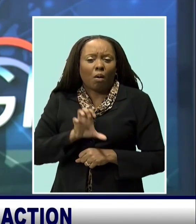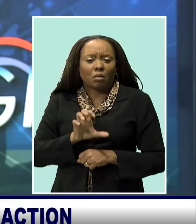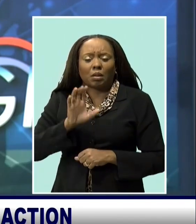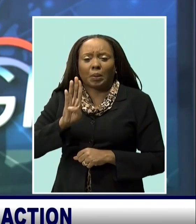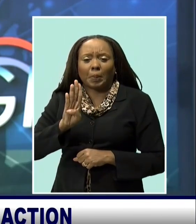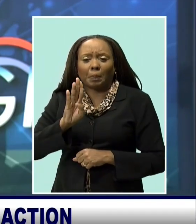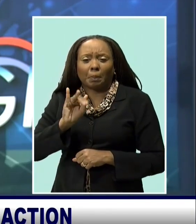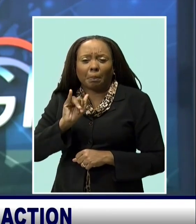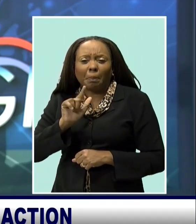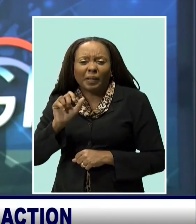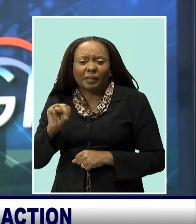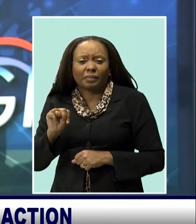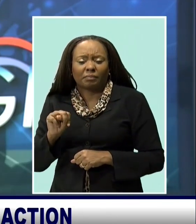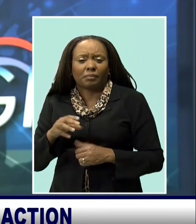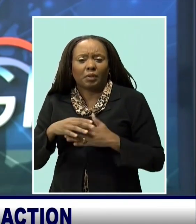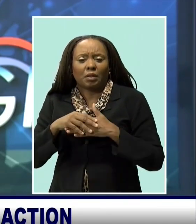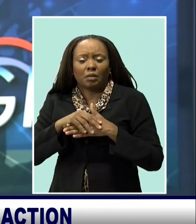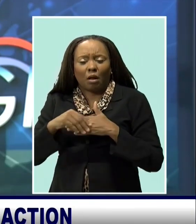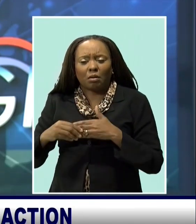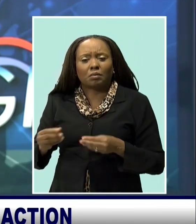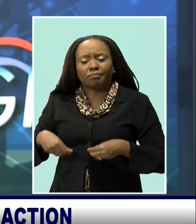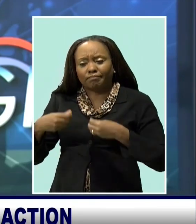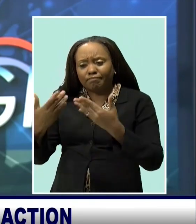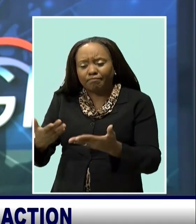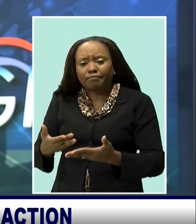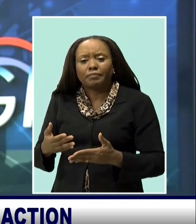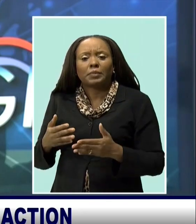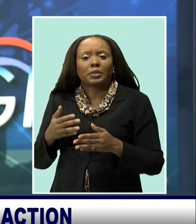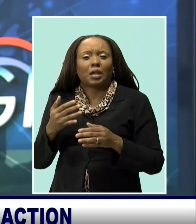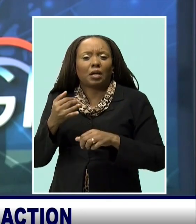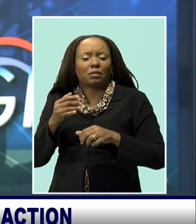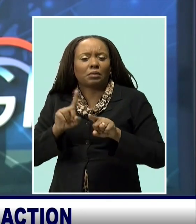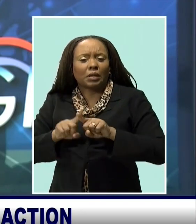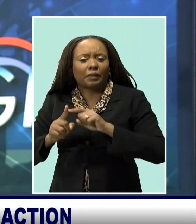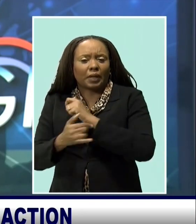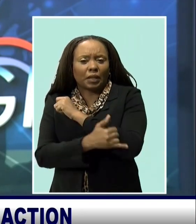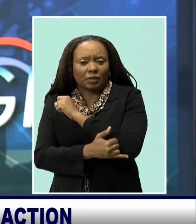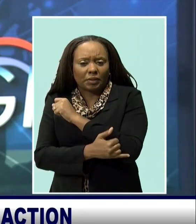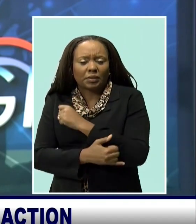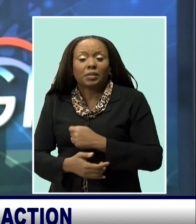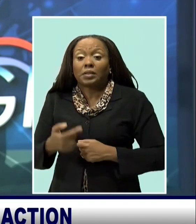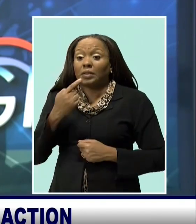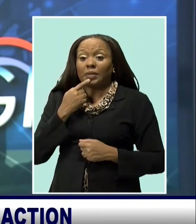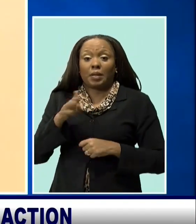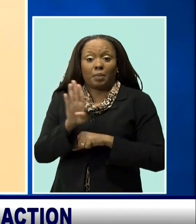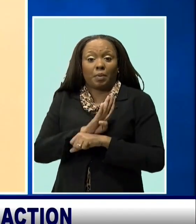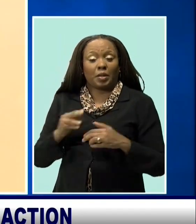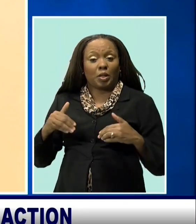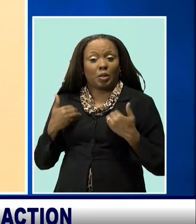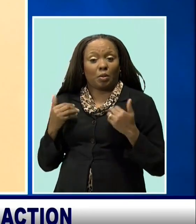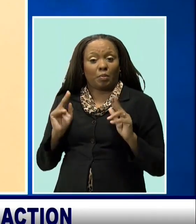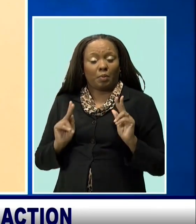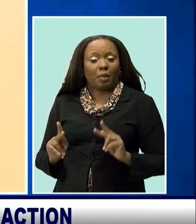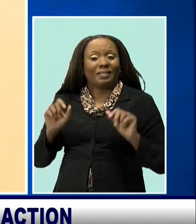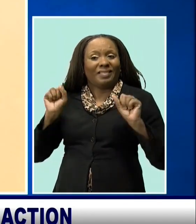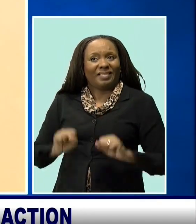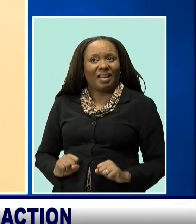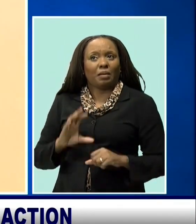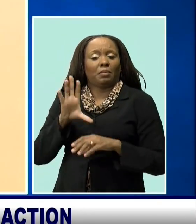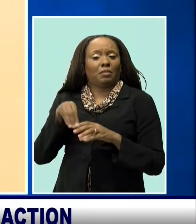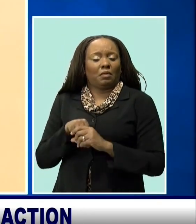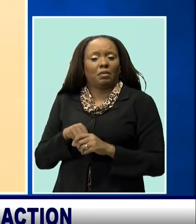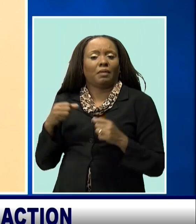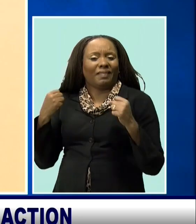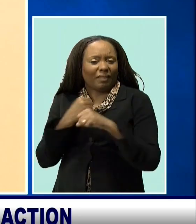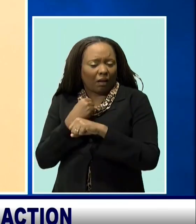developing nations. She also says young people in Barbados can get involved in the fight. I believe that youth in